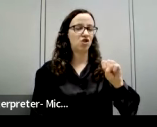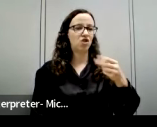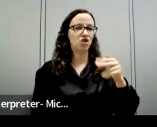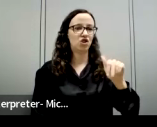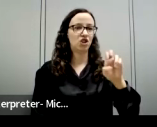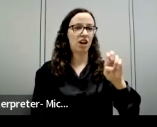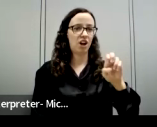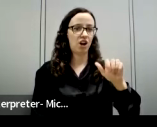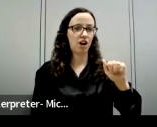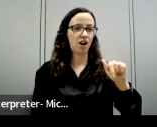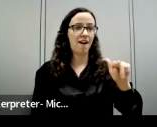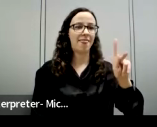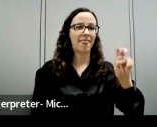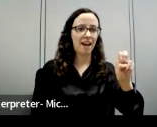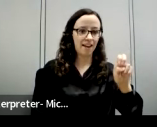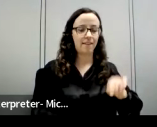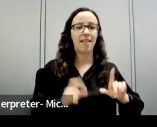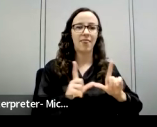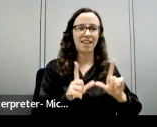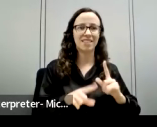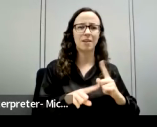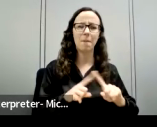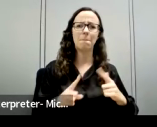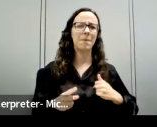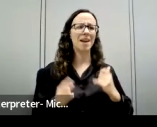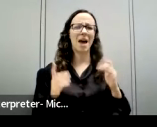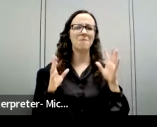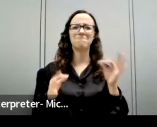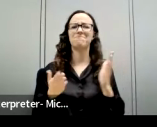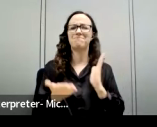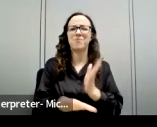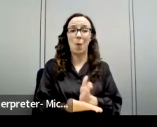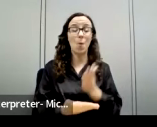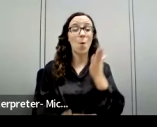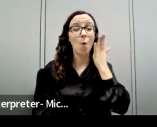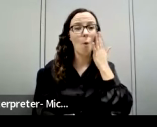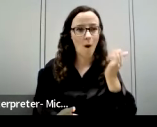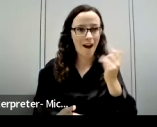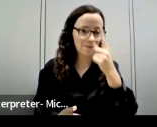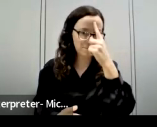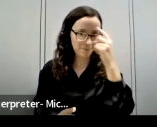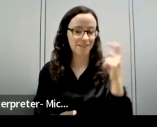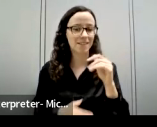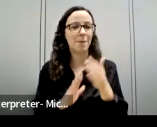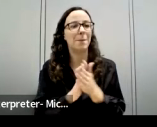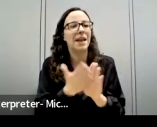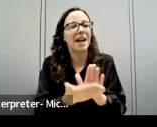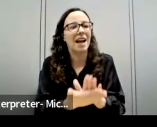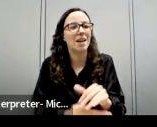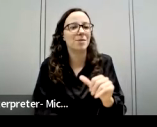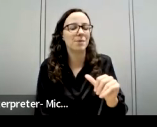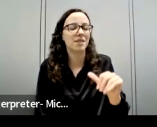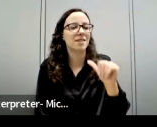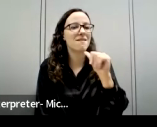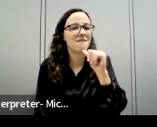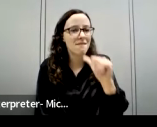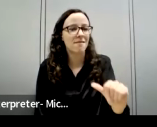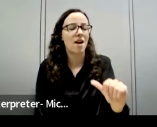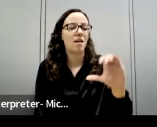share alike license to it, but I stopped doing that because of the compatibility issues of share alike